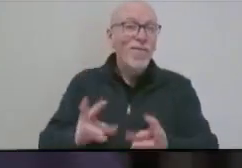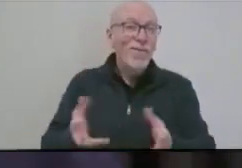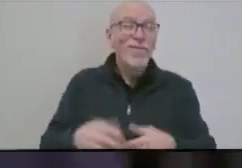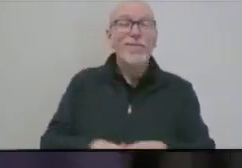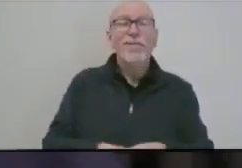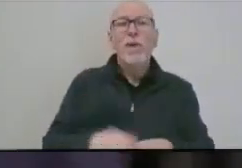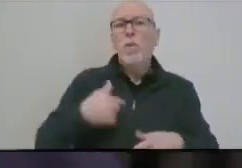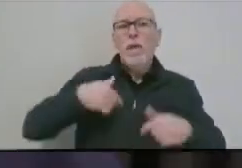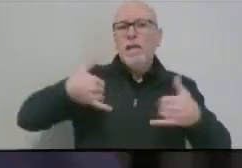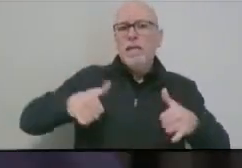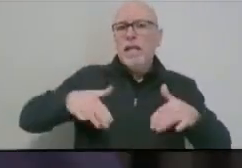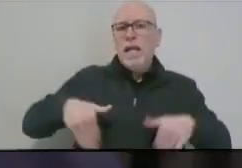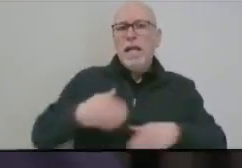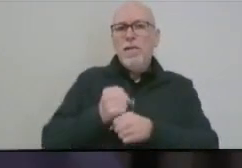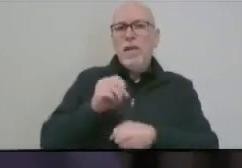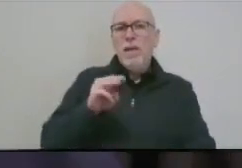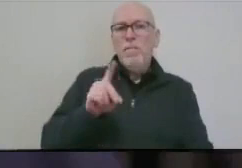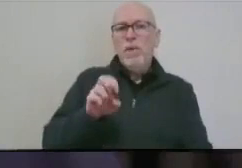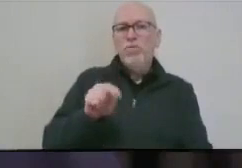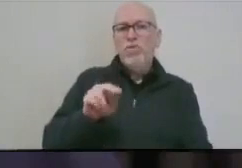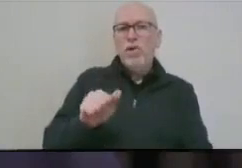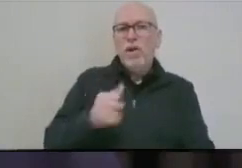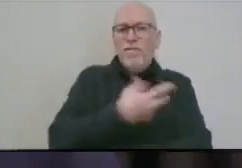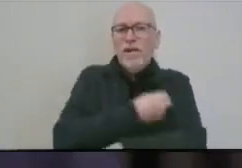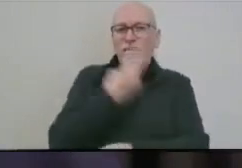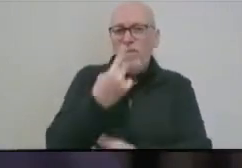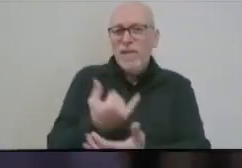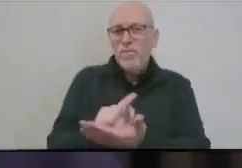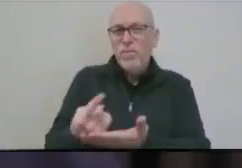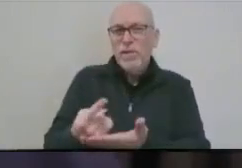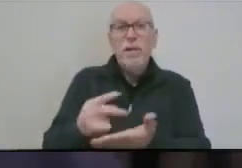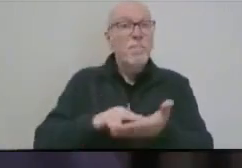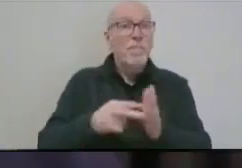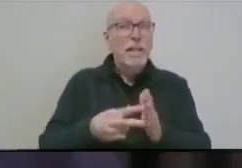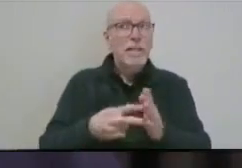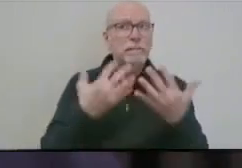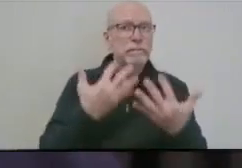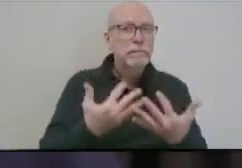yet received our Moderna vaccines for this week. Therefore,